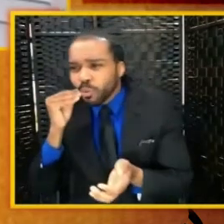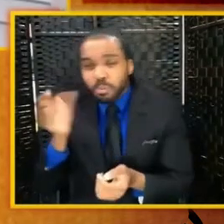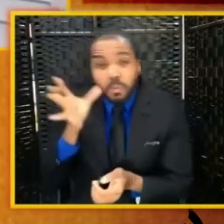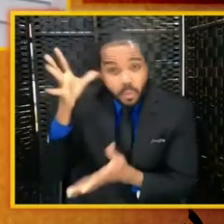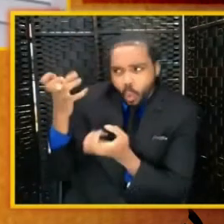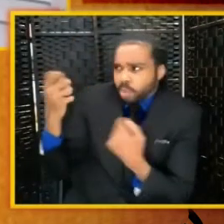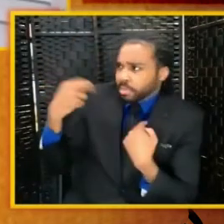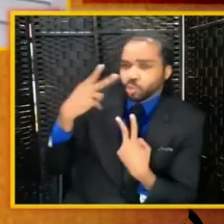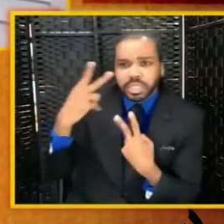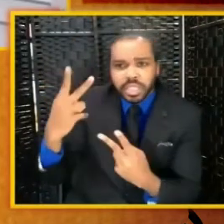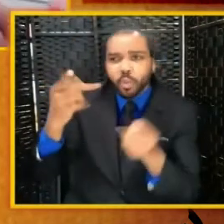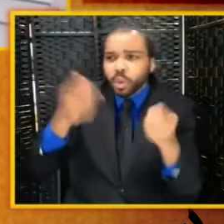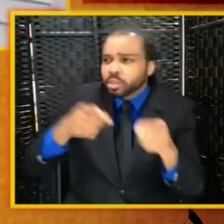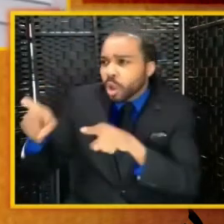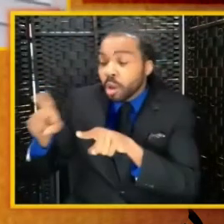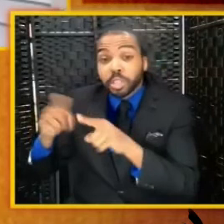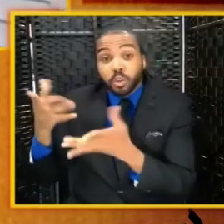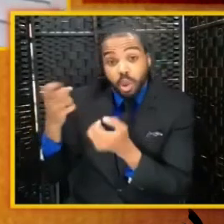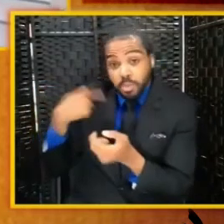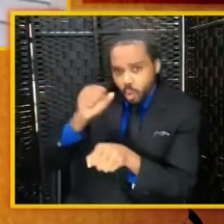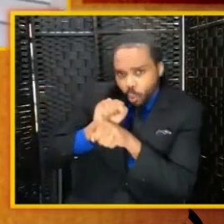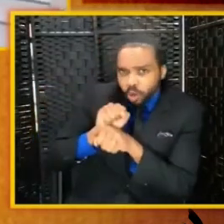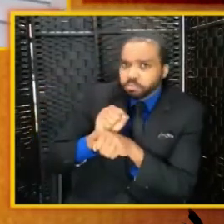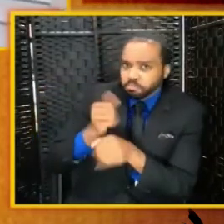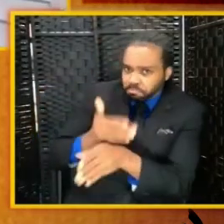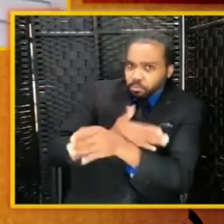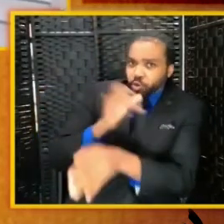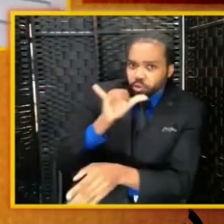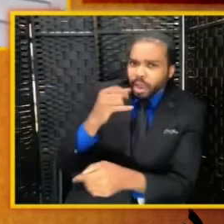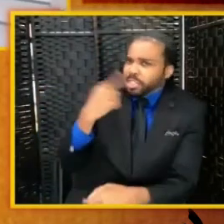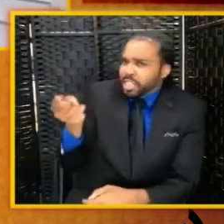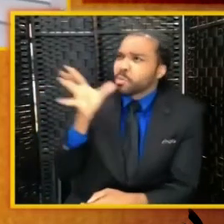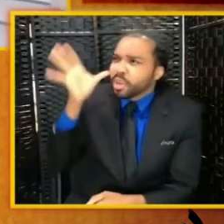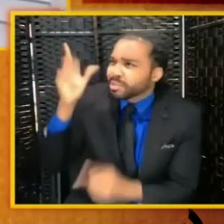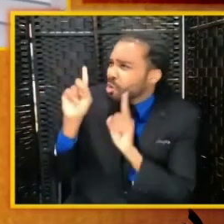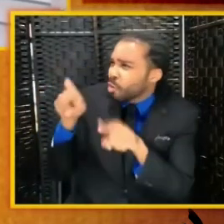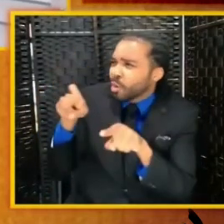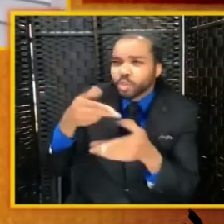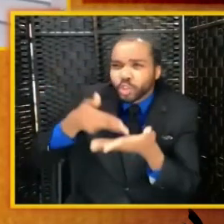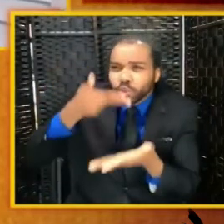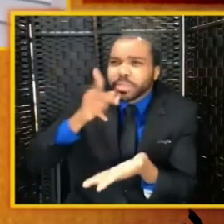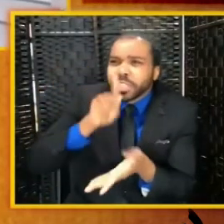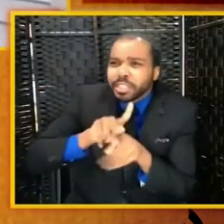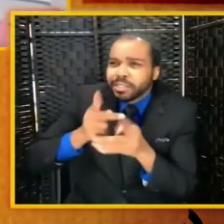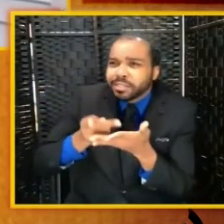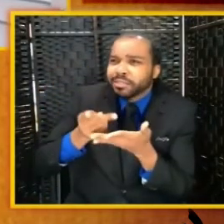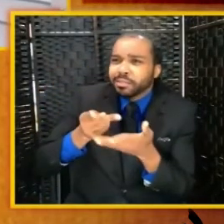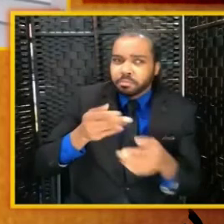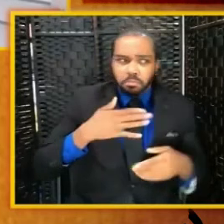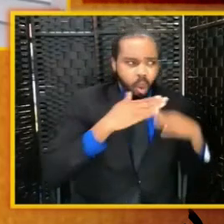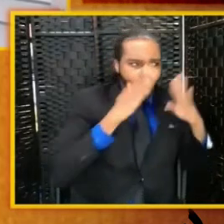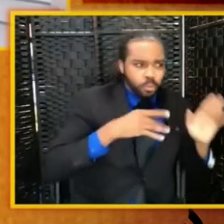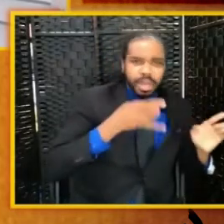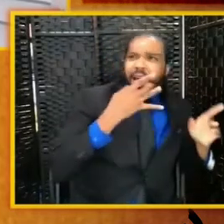towards making it better. Now, we would point out to our parents that we were going to a soup kitchen, but the lights were cut off at home, or we were doing some volunteer